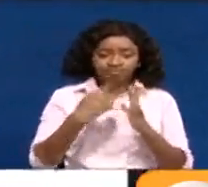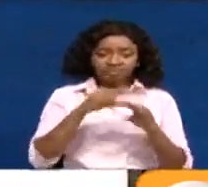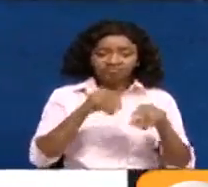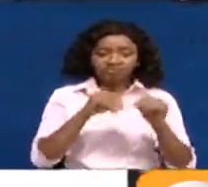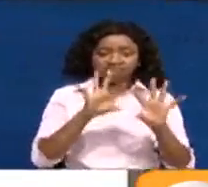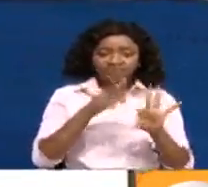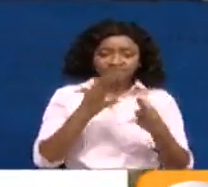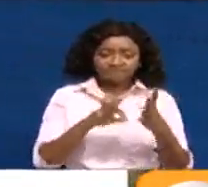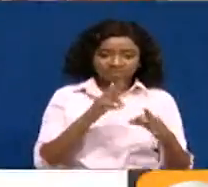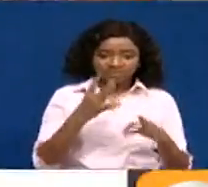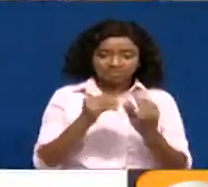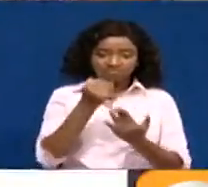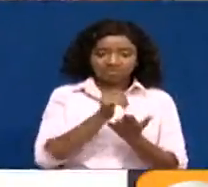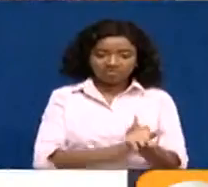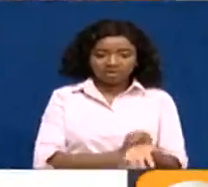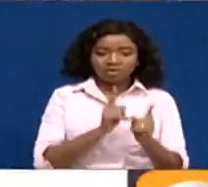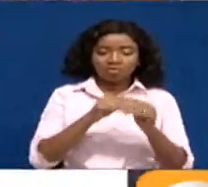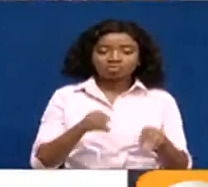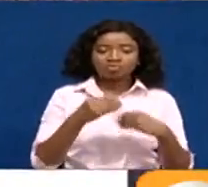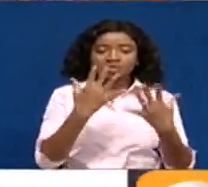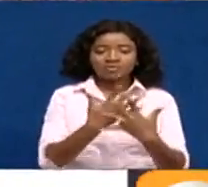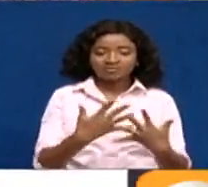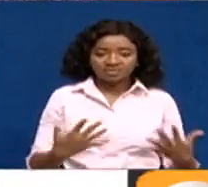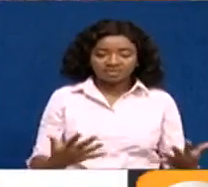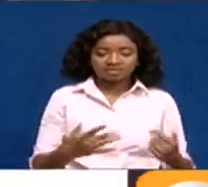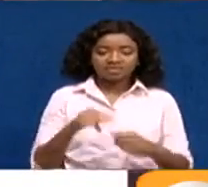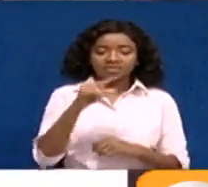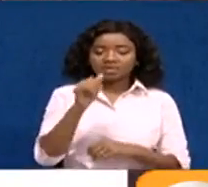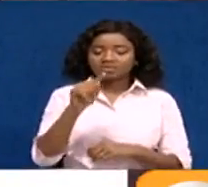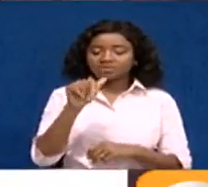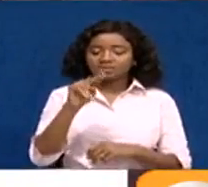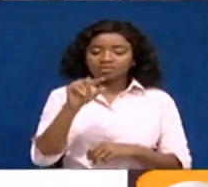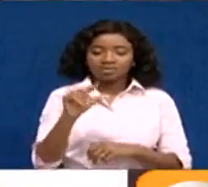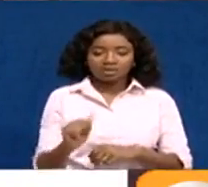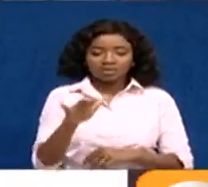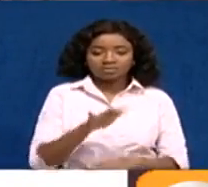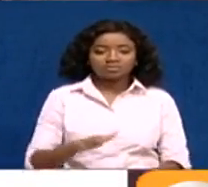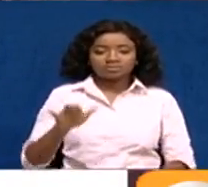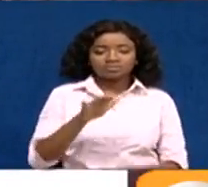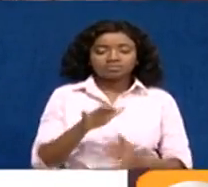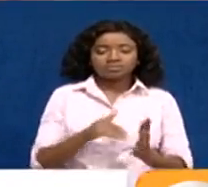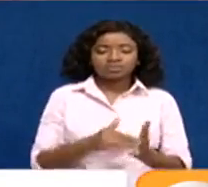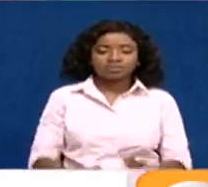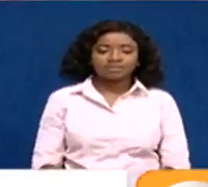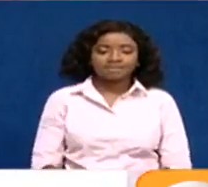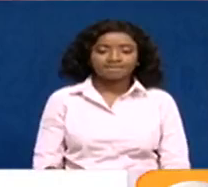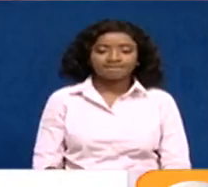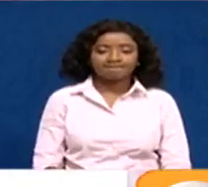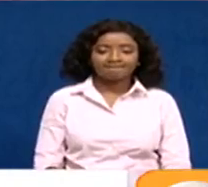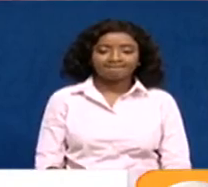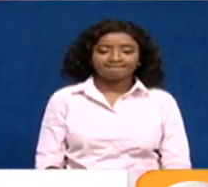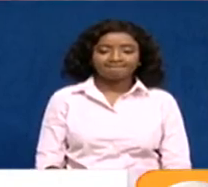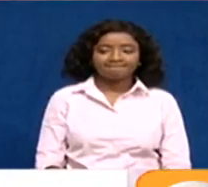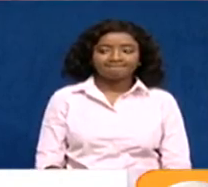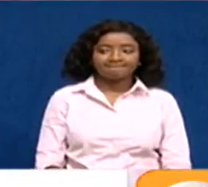of avocado. He spoke as he donated equipment at Gatanga Constituency Industrial Centre on Monday. Todo